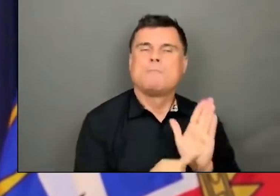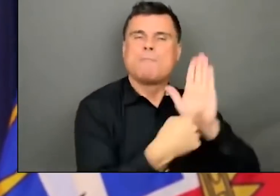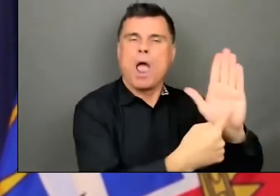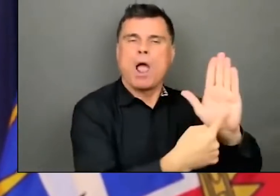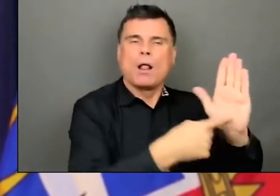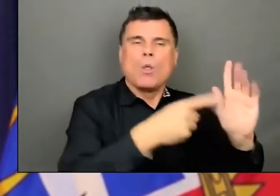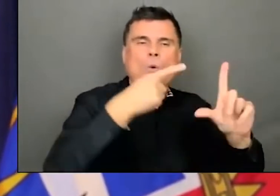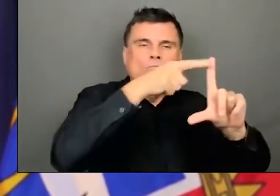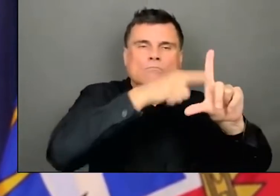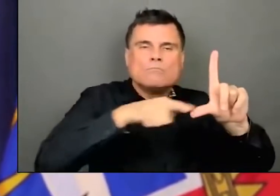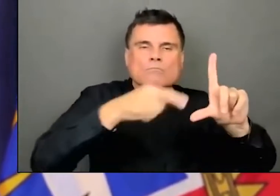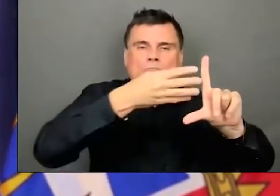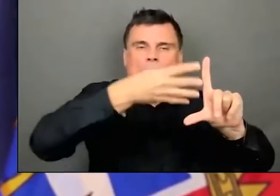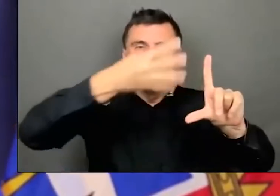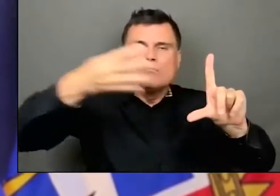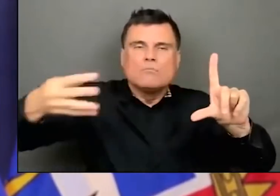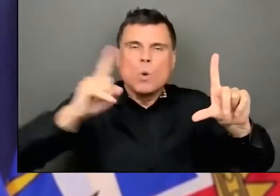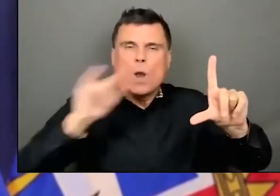are.